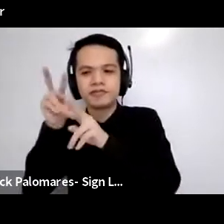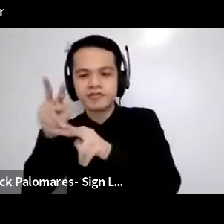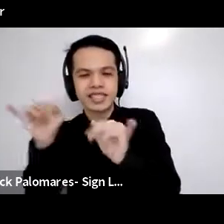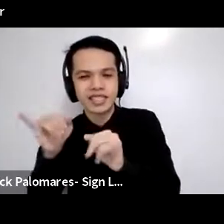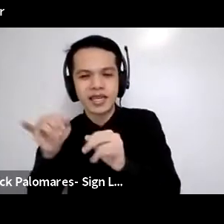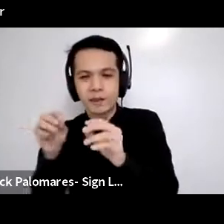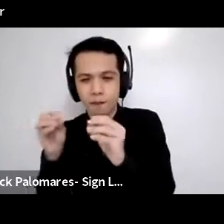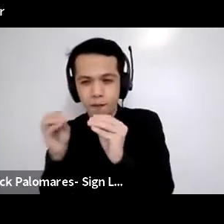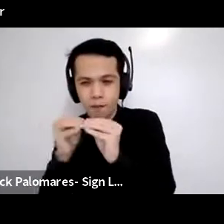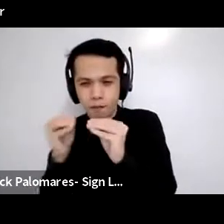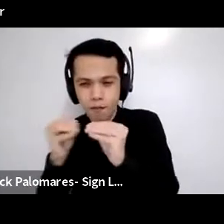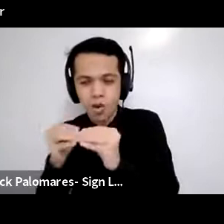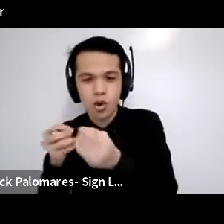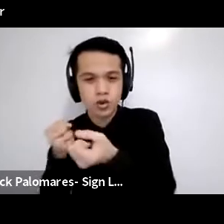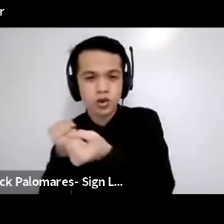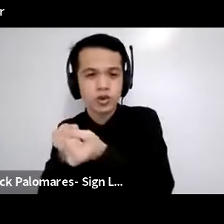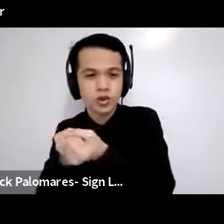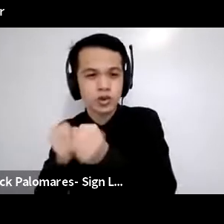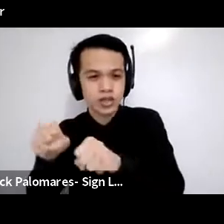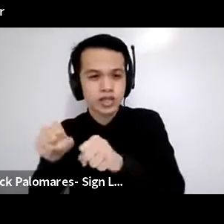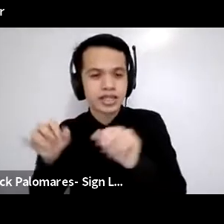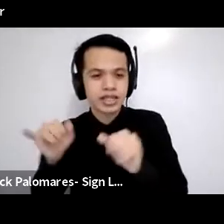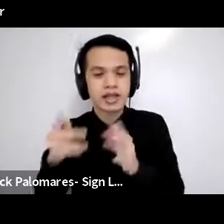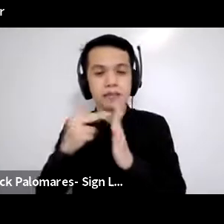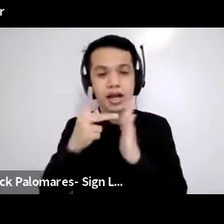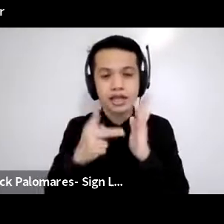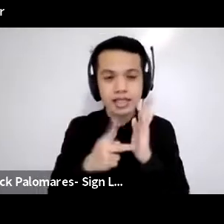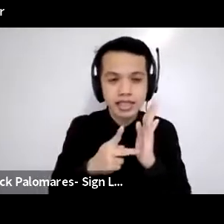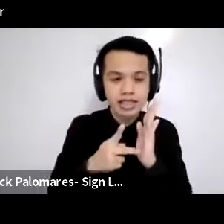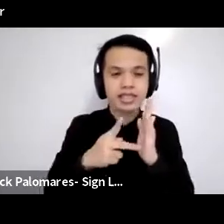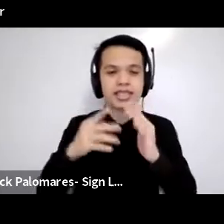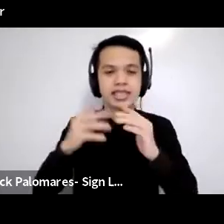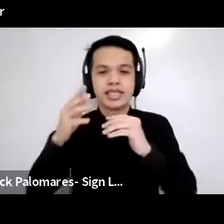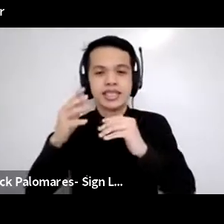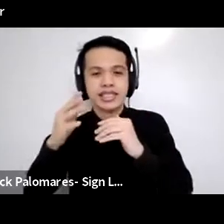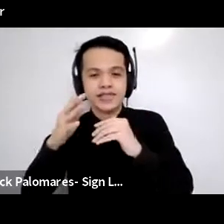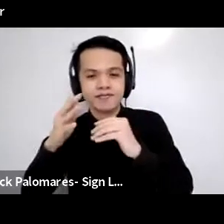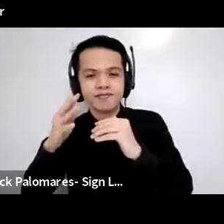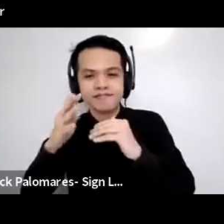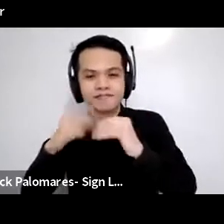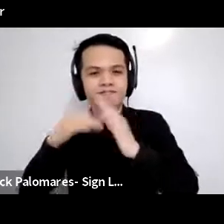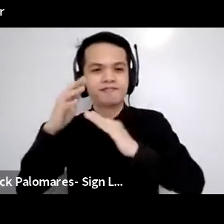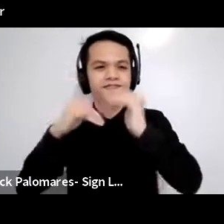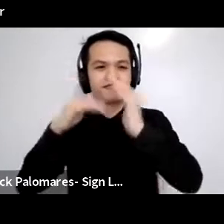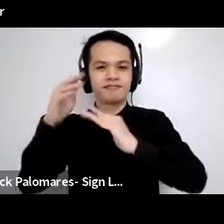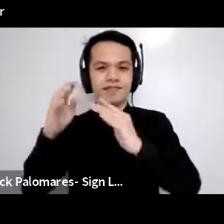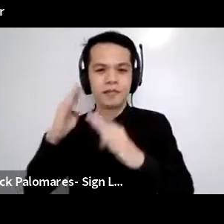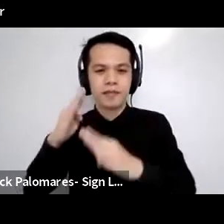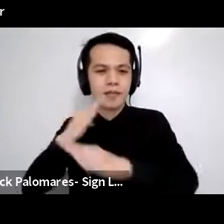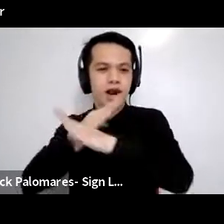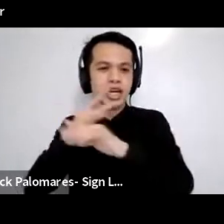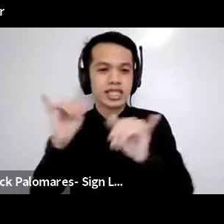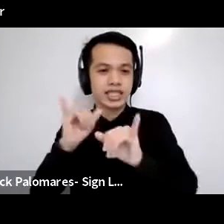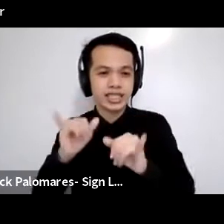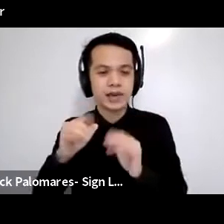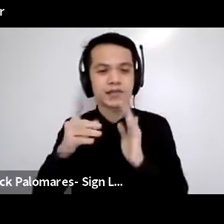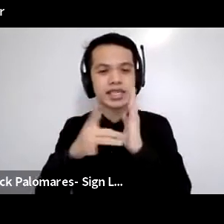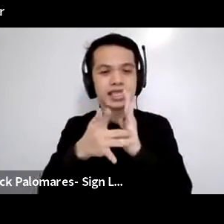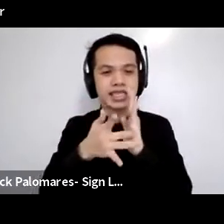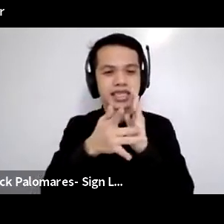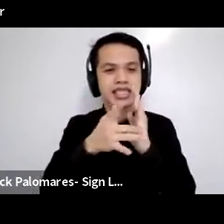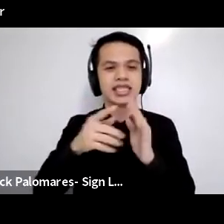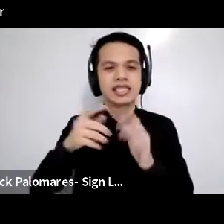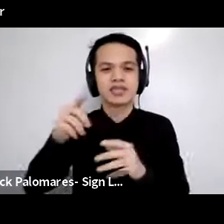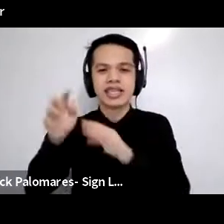sustainable. Policy and infrastructure barriers must be addressed, including digitalizing typhoon